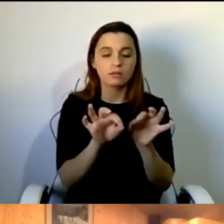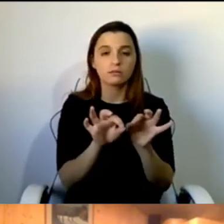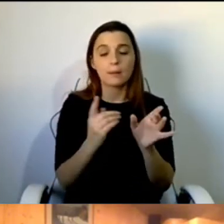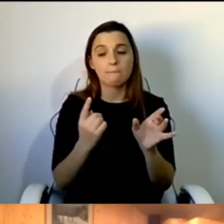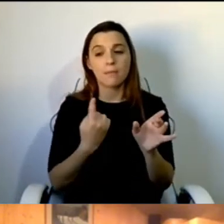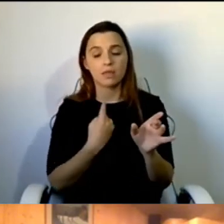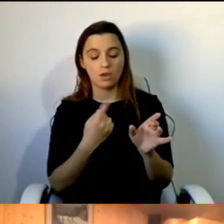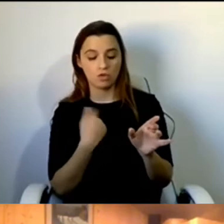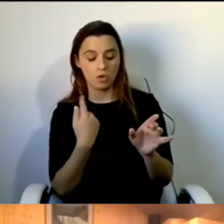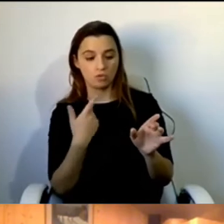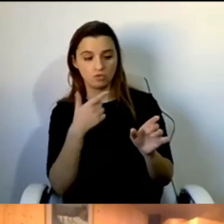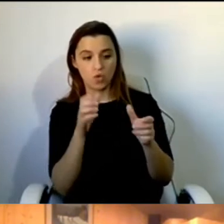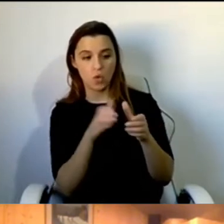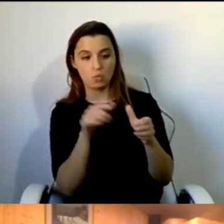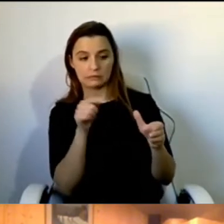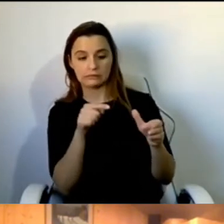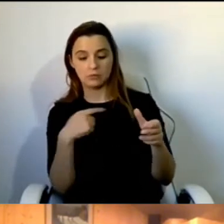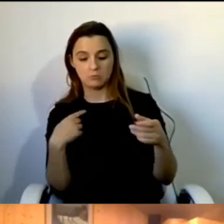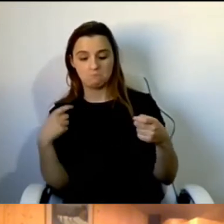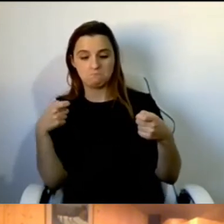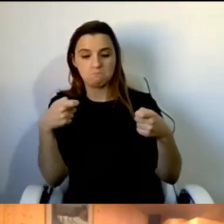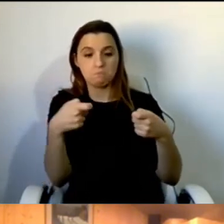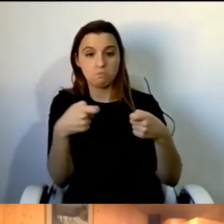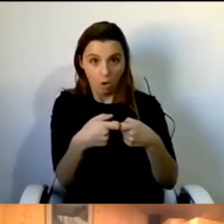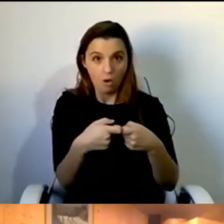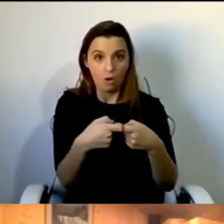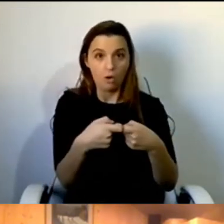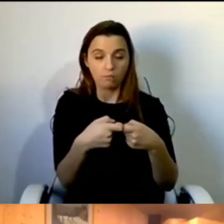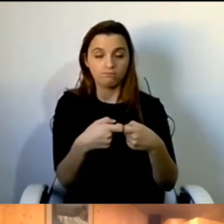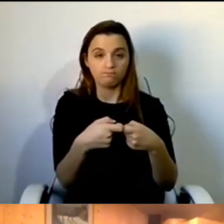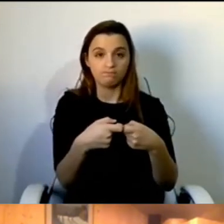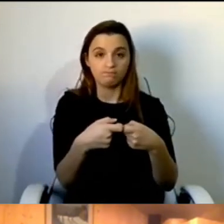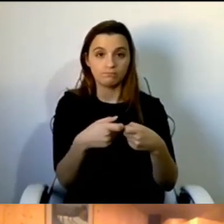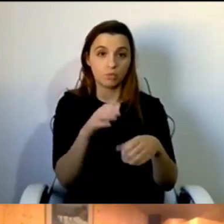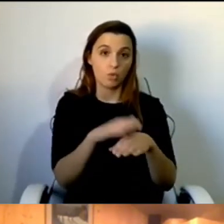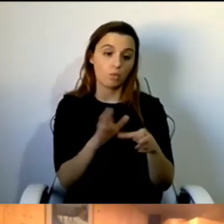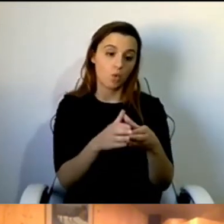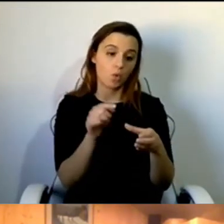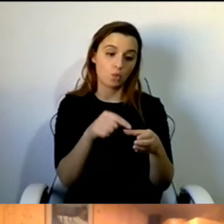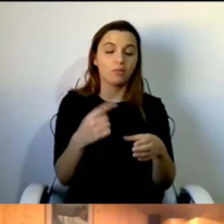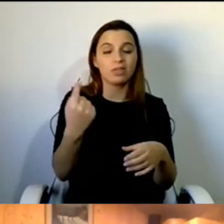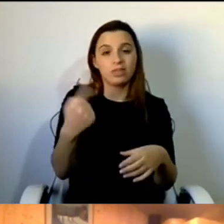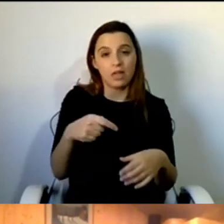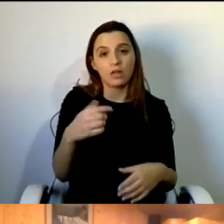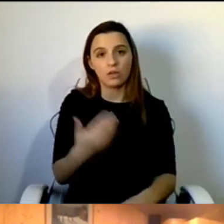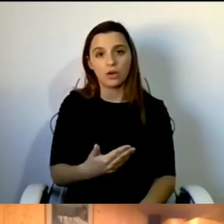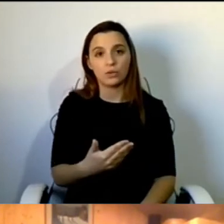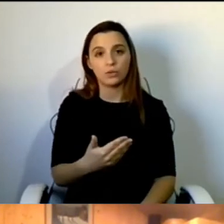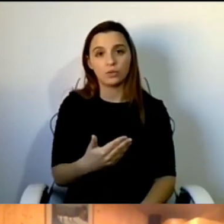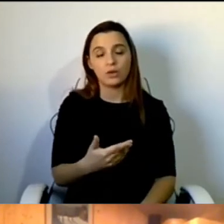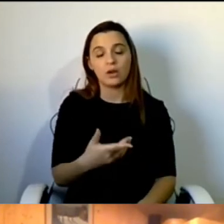to more qualified or more specified services. And